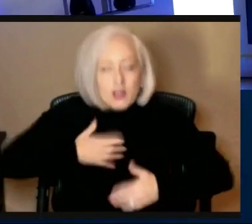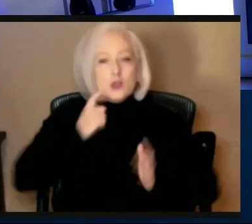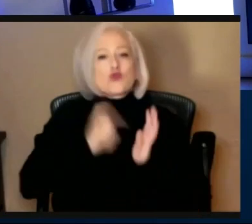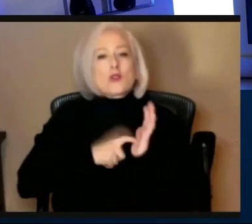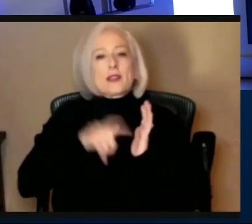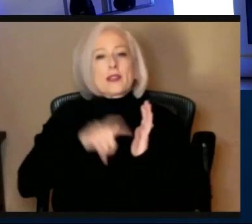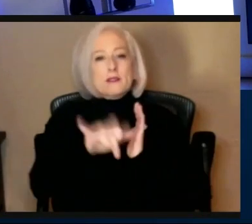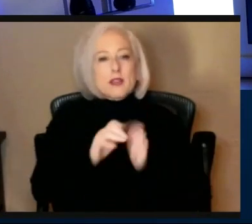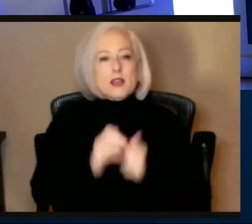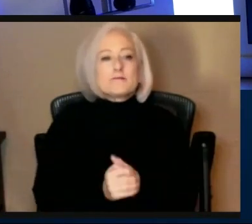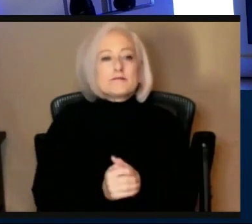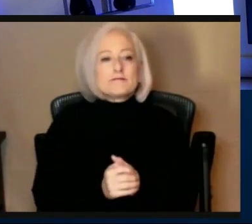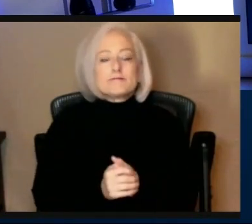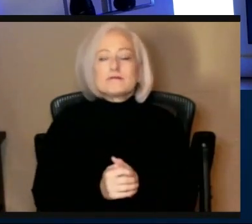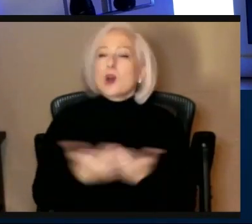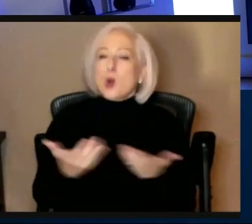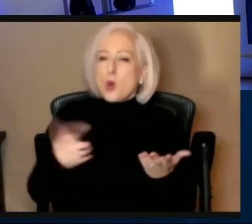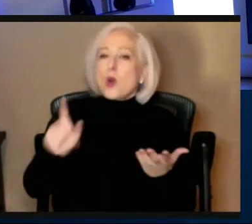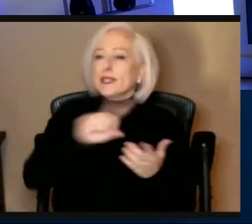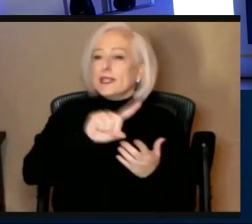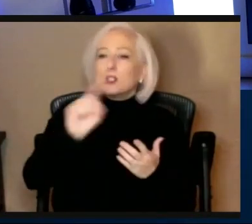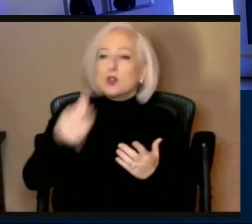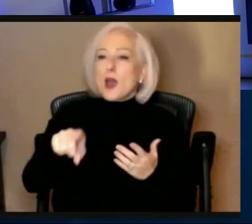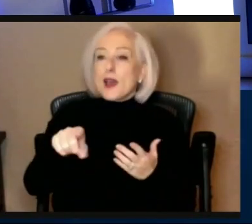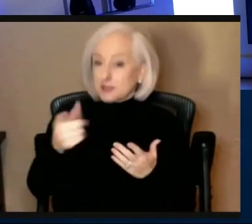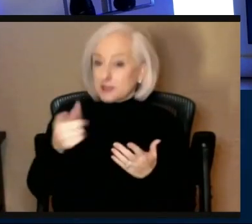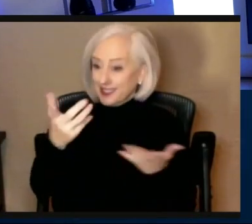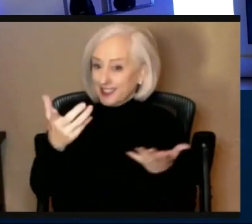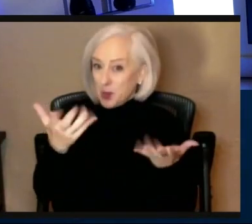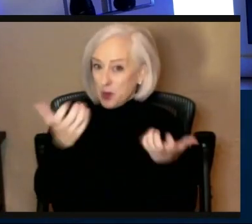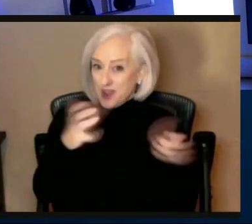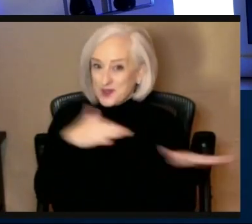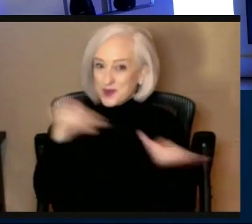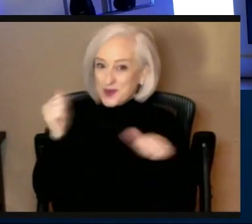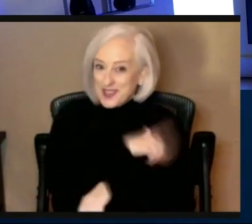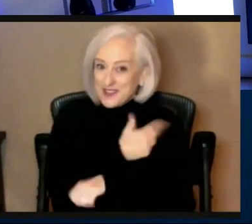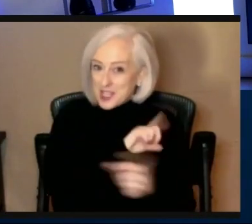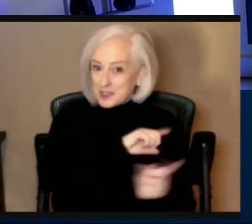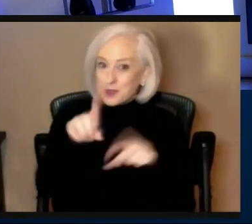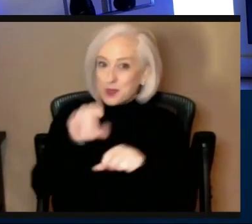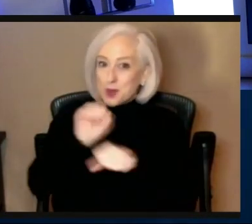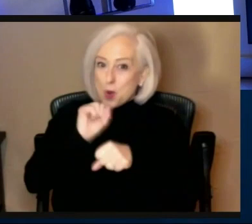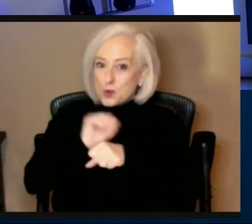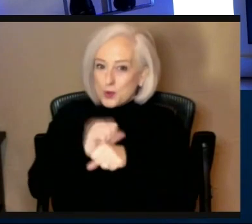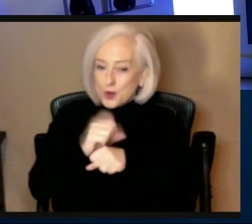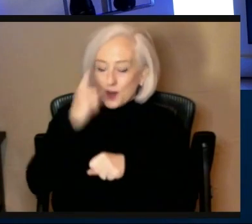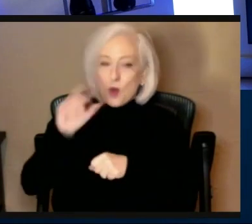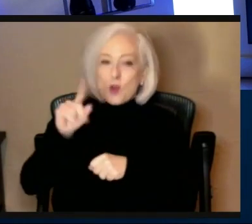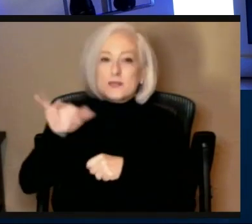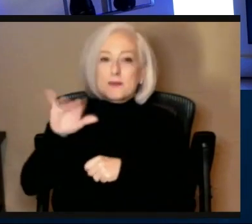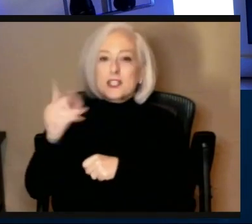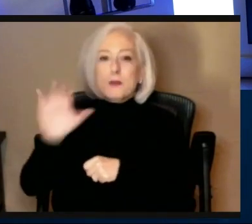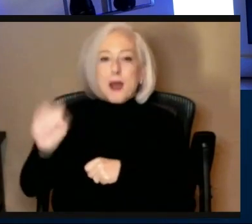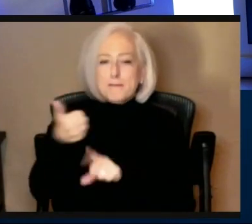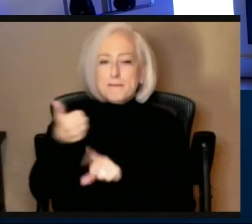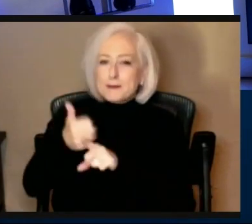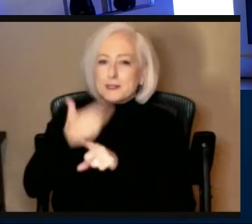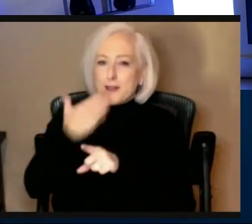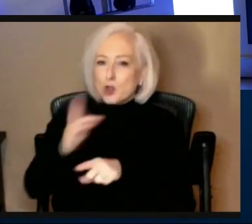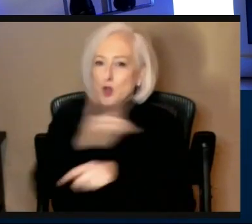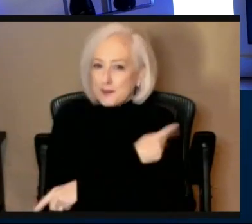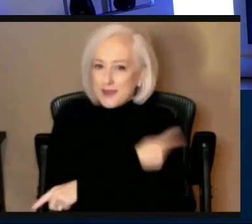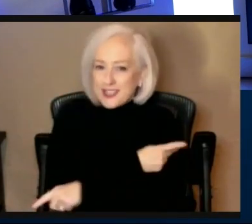So I have to ask, other than him wanting to escape the hospital to go back to work and do his voiceover for SpongeBob, has he been a pretty good patient? He's been fantastic.